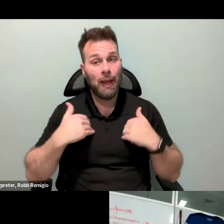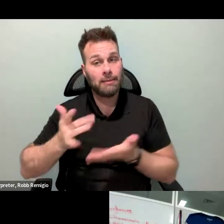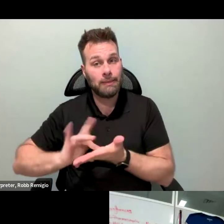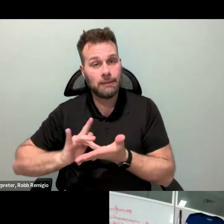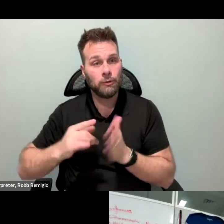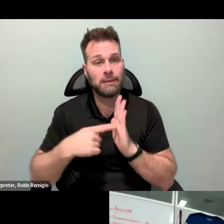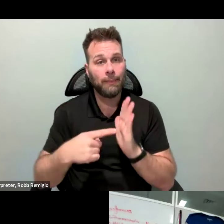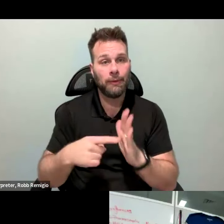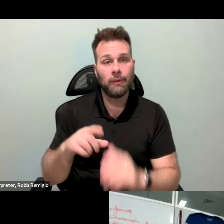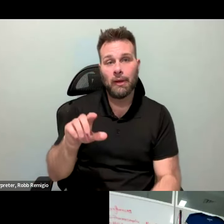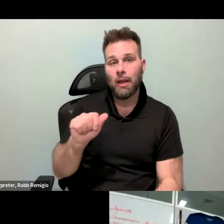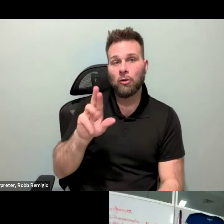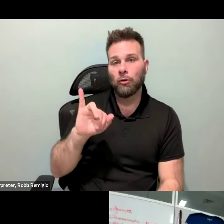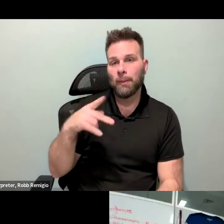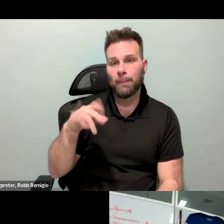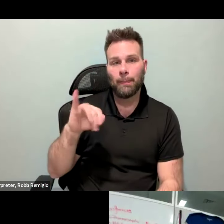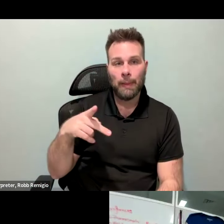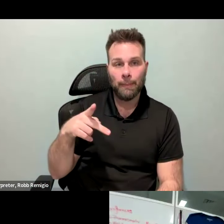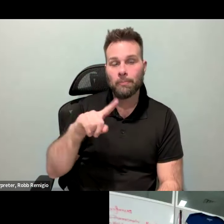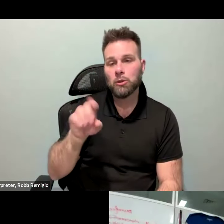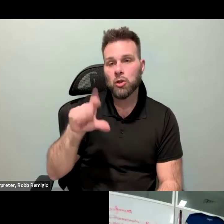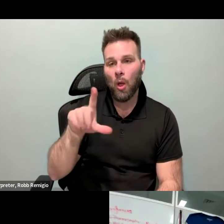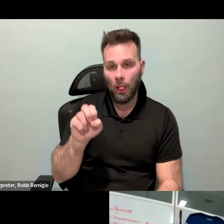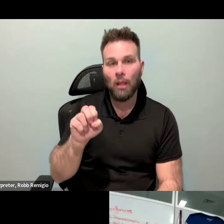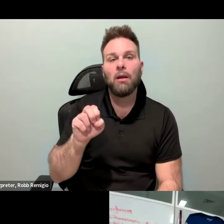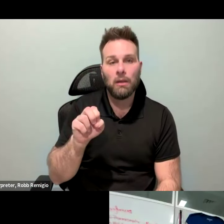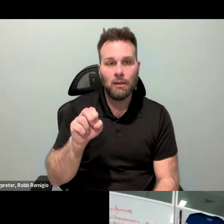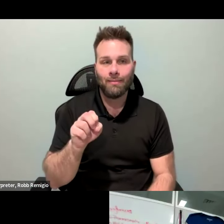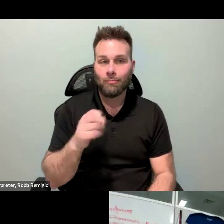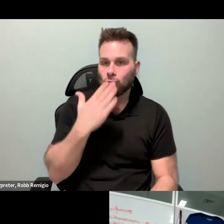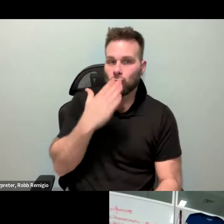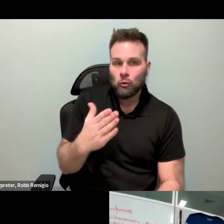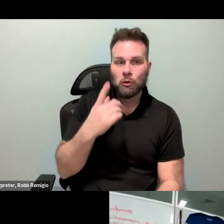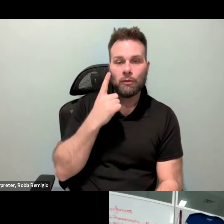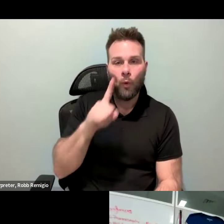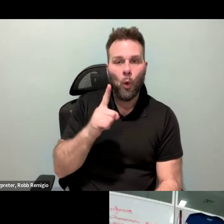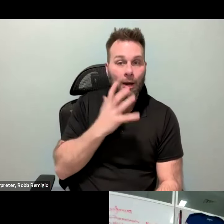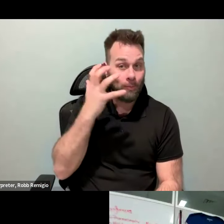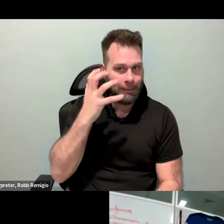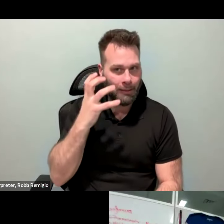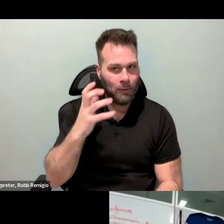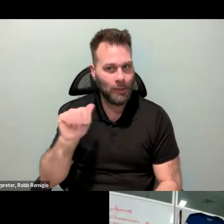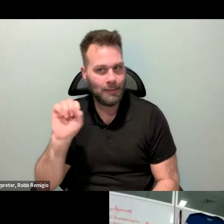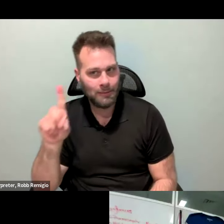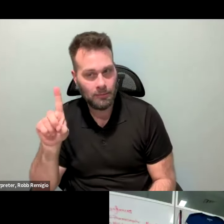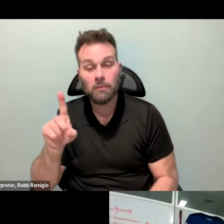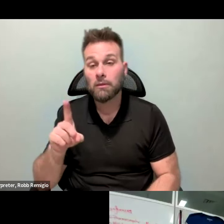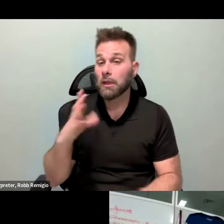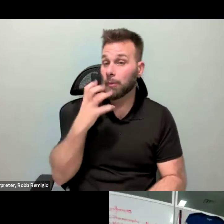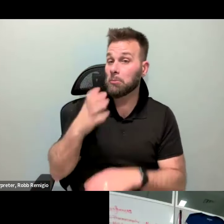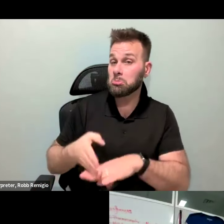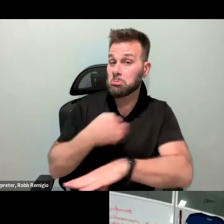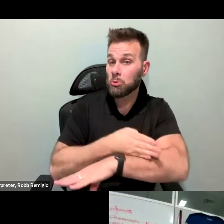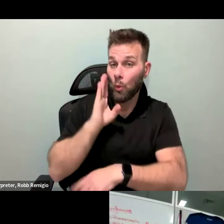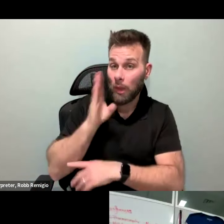aripiprazole, which is great for irritability for ASD, the irritability will be improved, yet